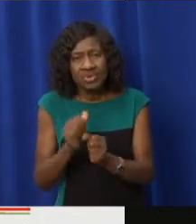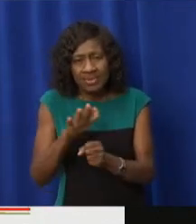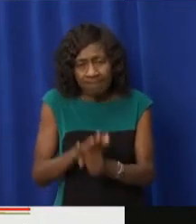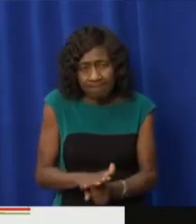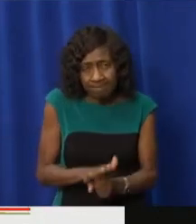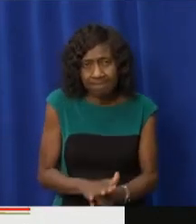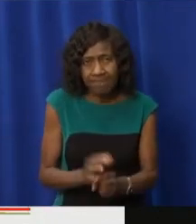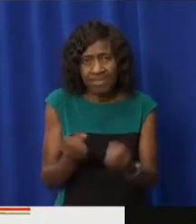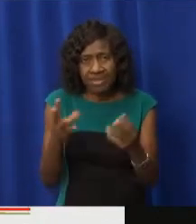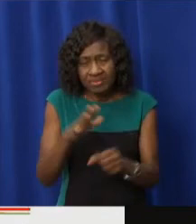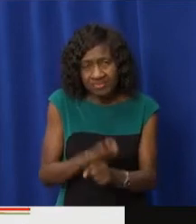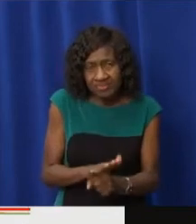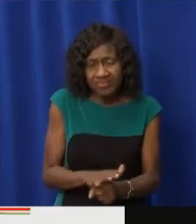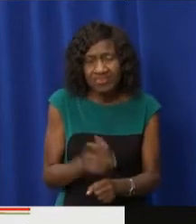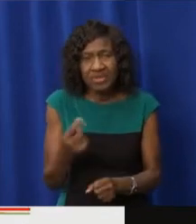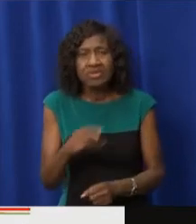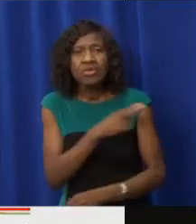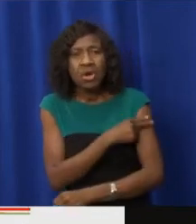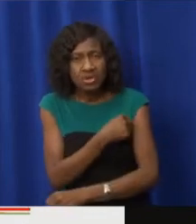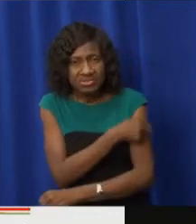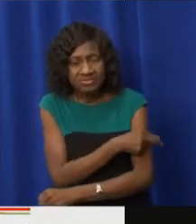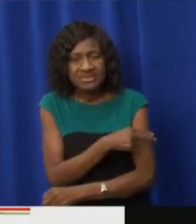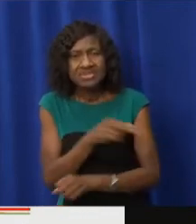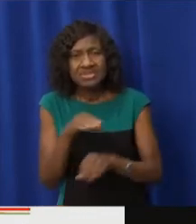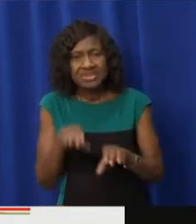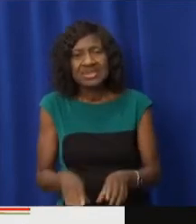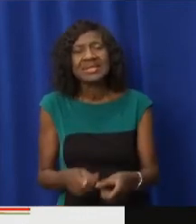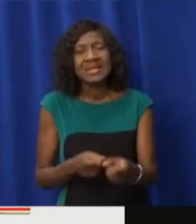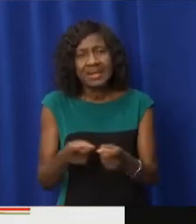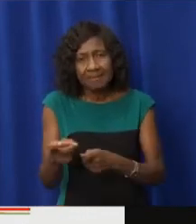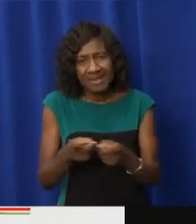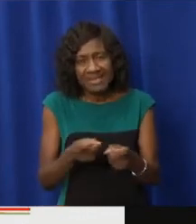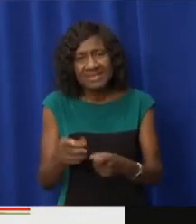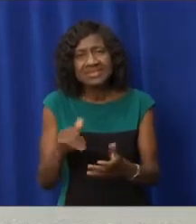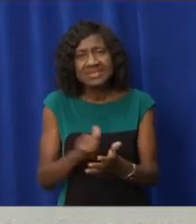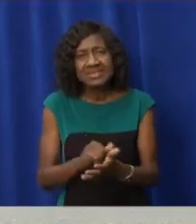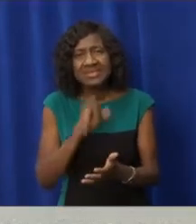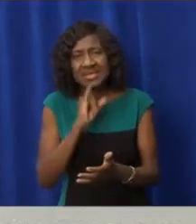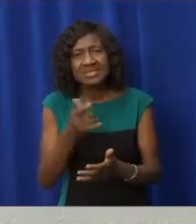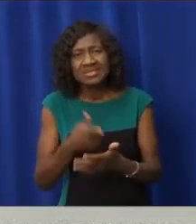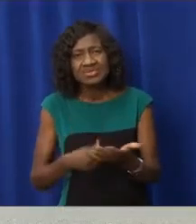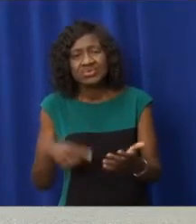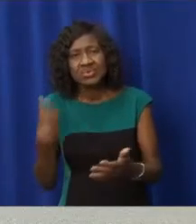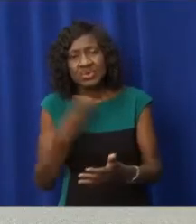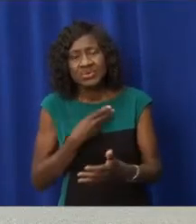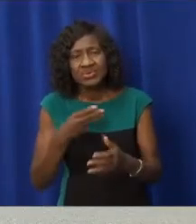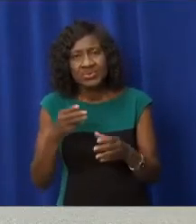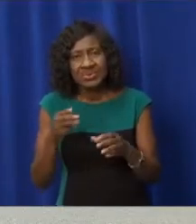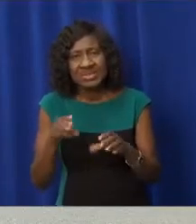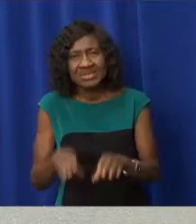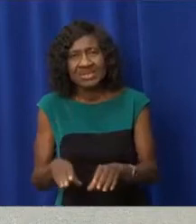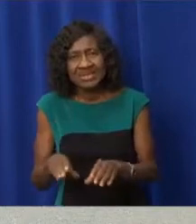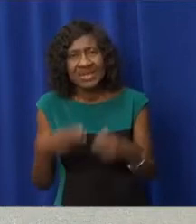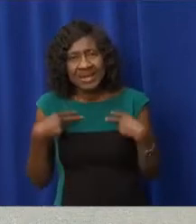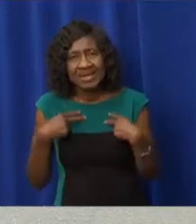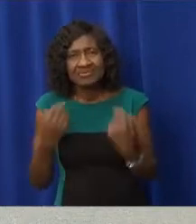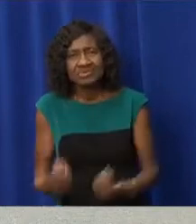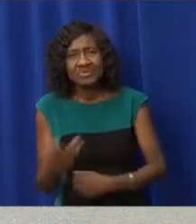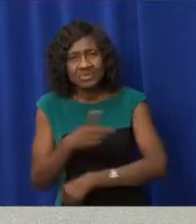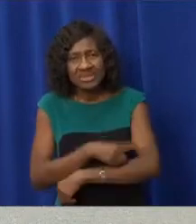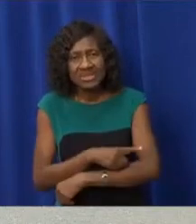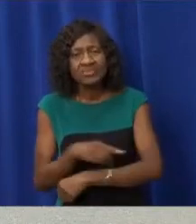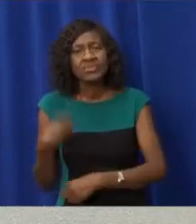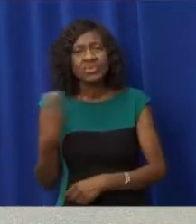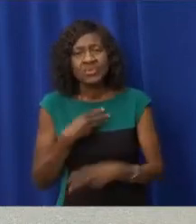will be able to cope. That's what we've hoped for, and that is what we have achieved to date. Our hospitals are not flooded with patients. We've managed to